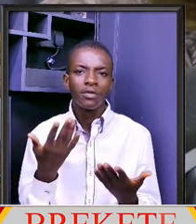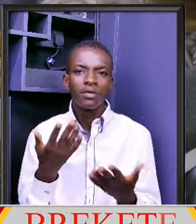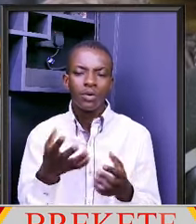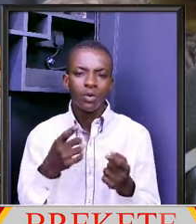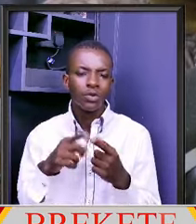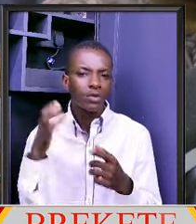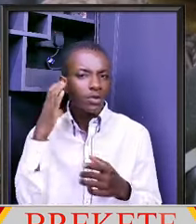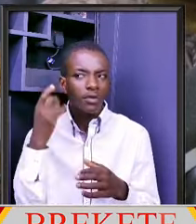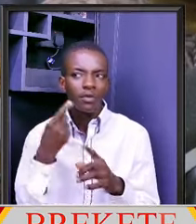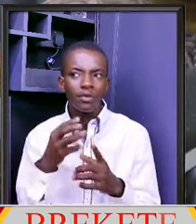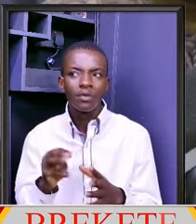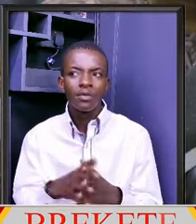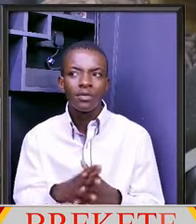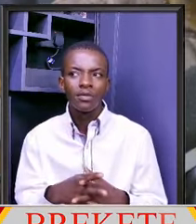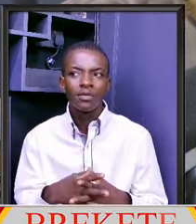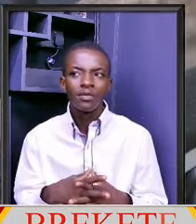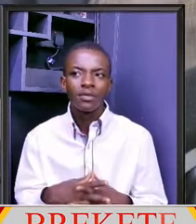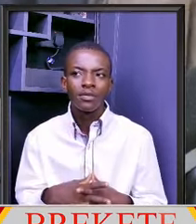what I wanted to hear.